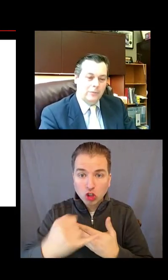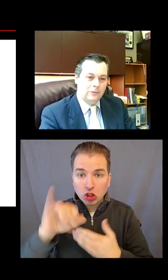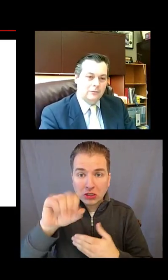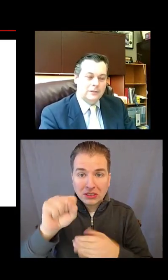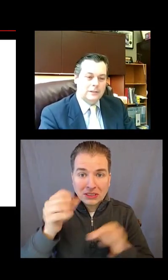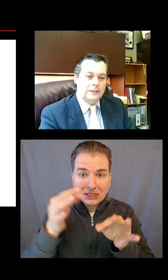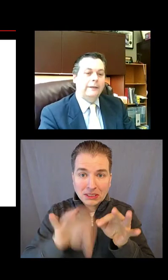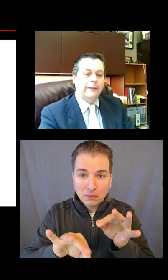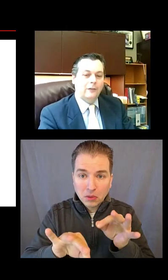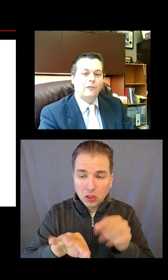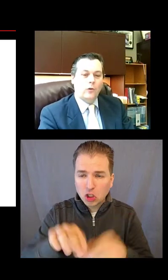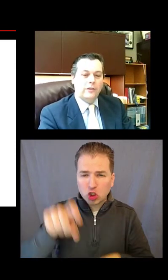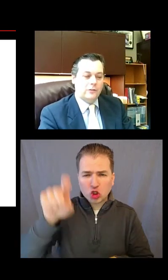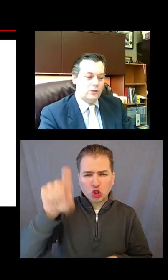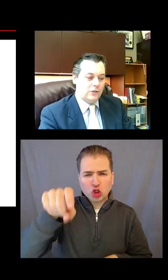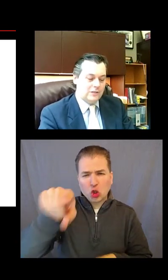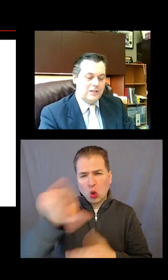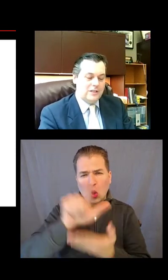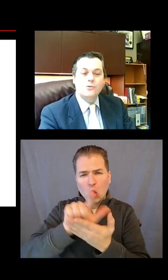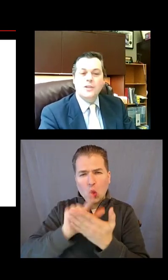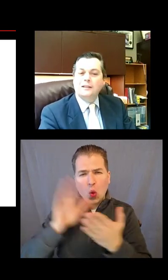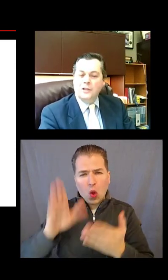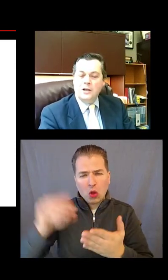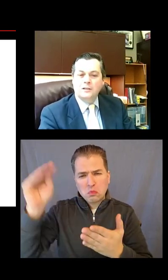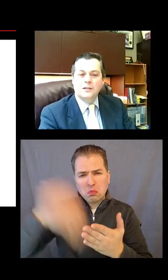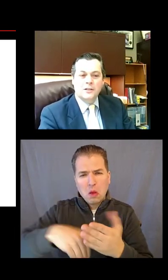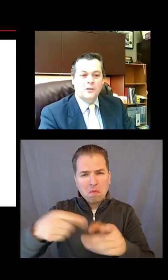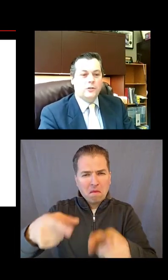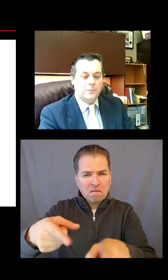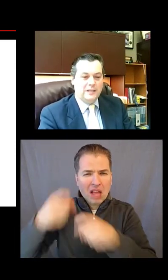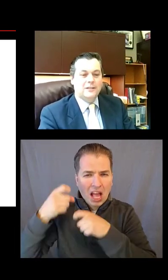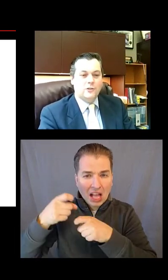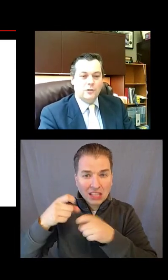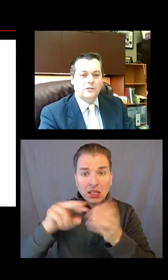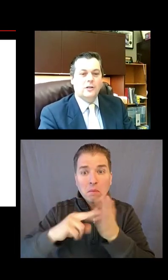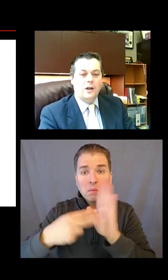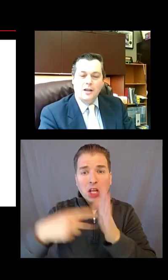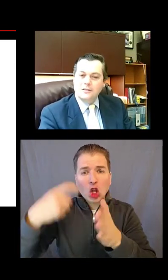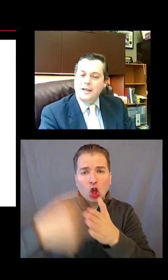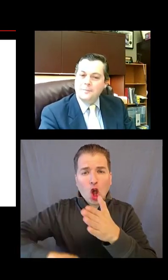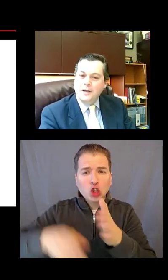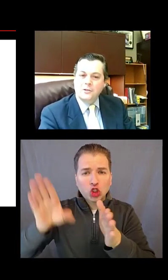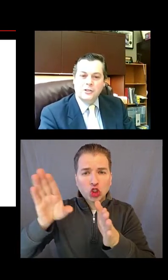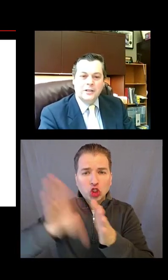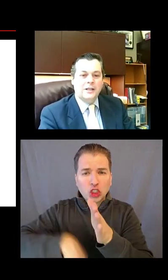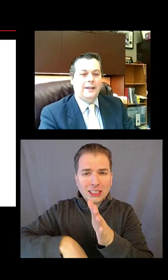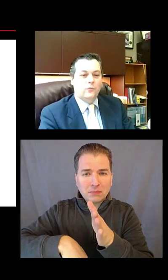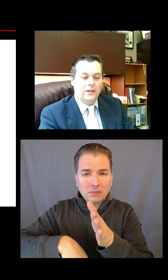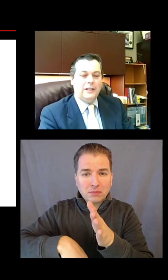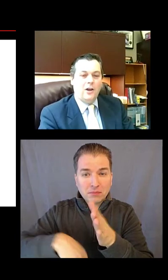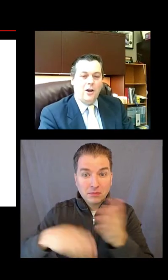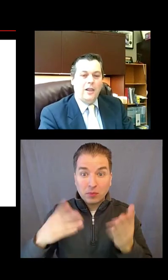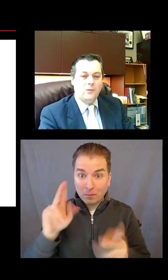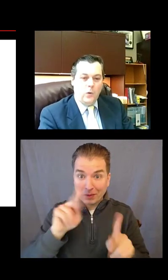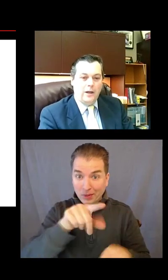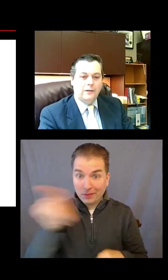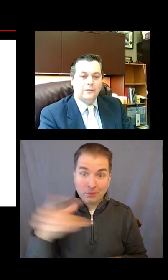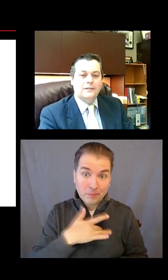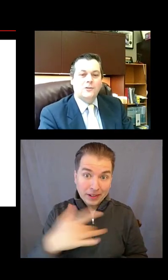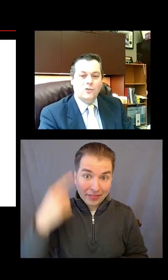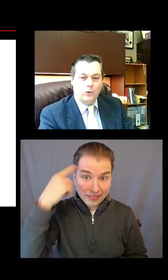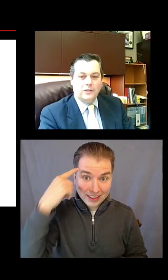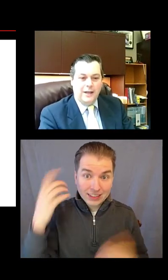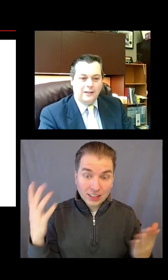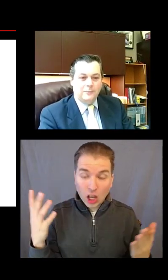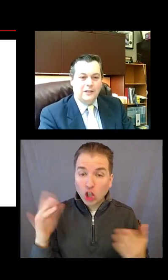is simple and therefore this shouldn't take you that long, which means this shouldn't cost that much. And really all I want